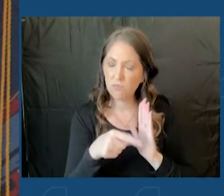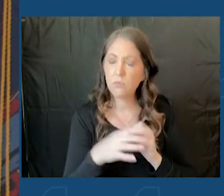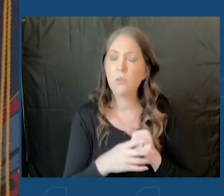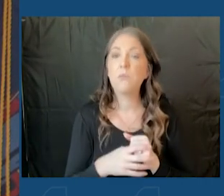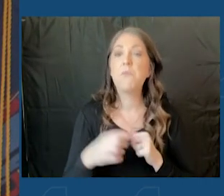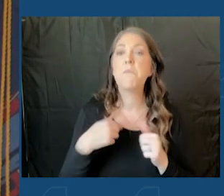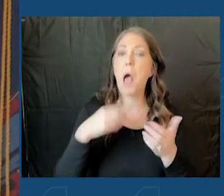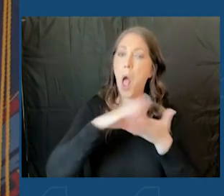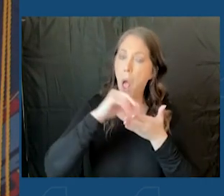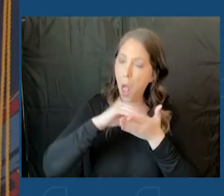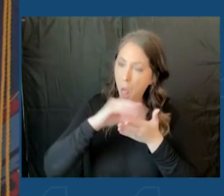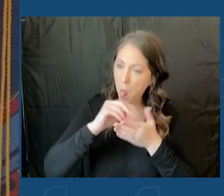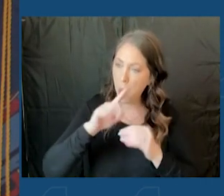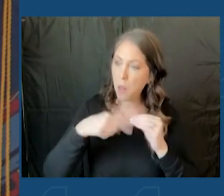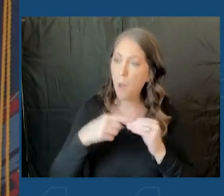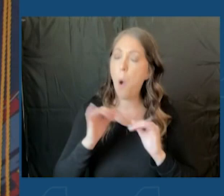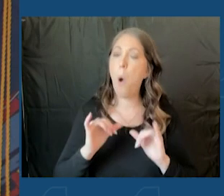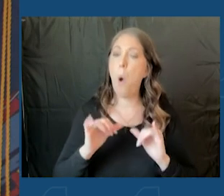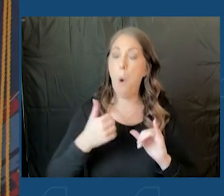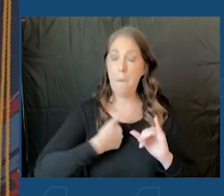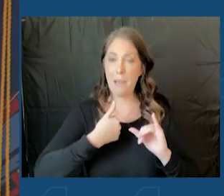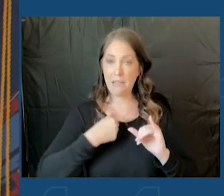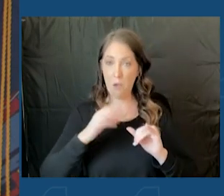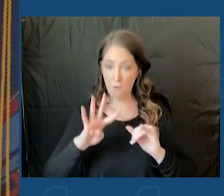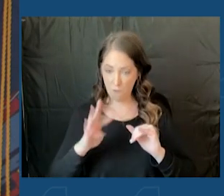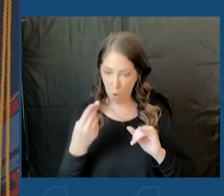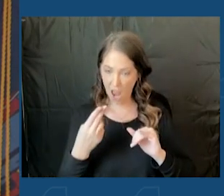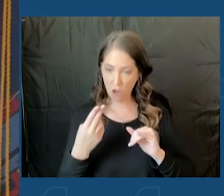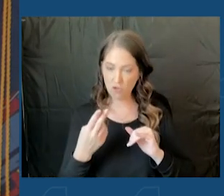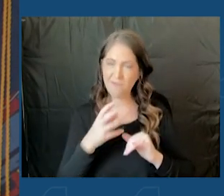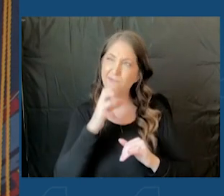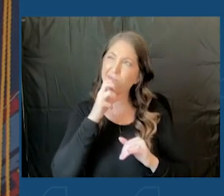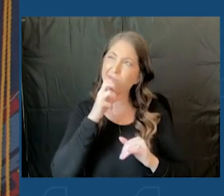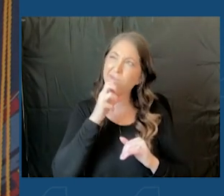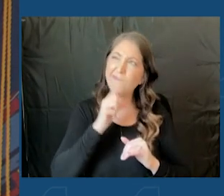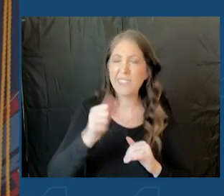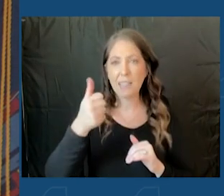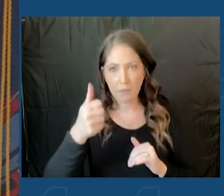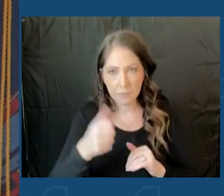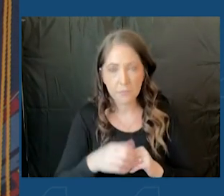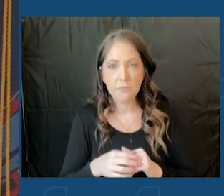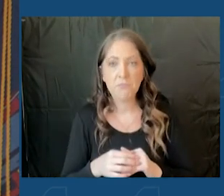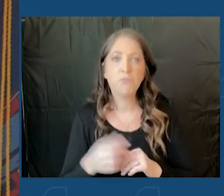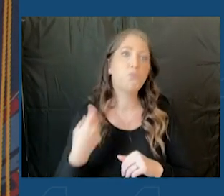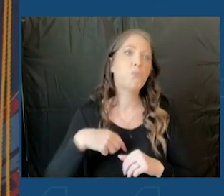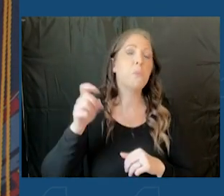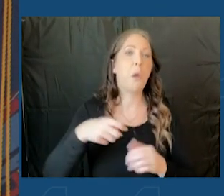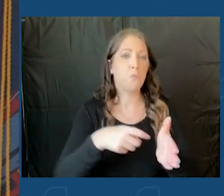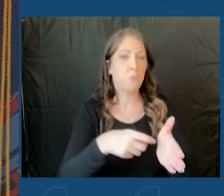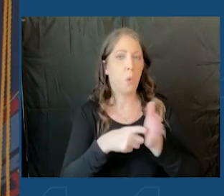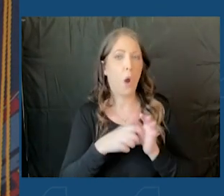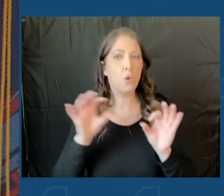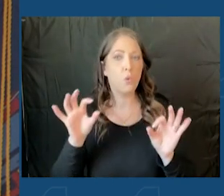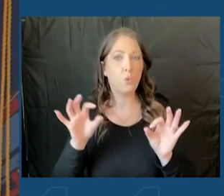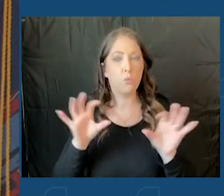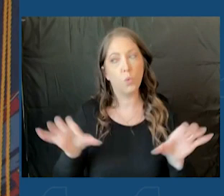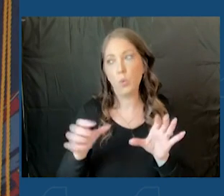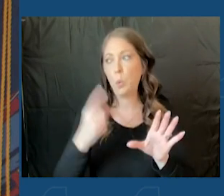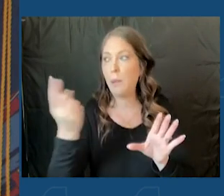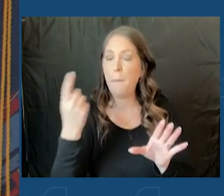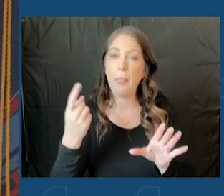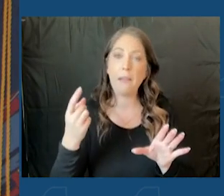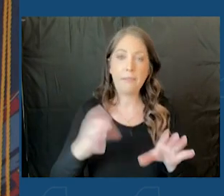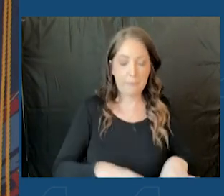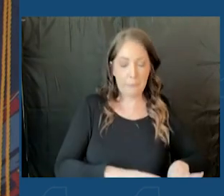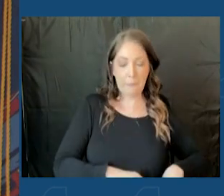to do as a young 4-H'er. I was 10 years old. And all of us had to do something. We're actually learning how to sew aprons and fun things like that a